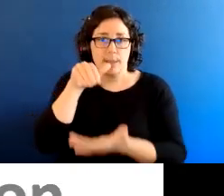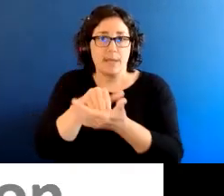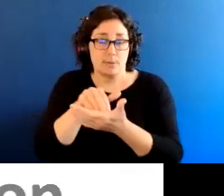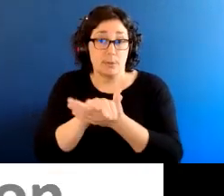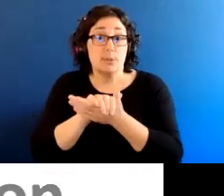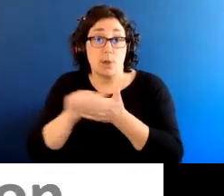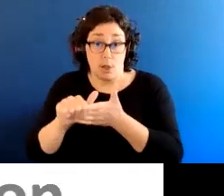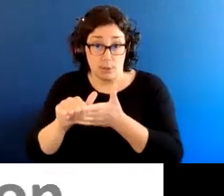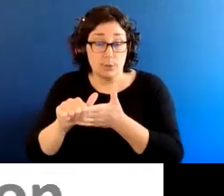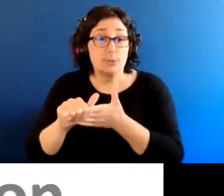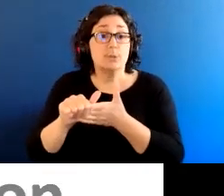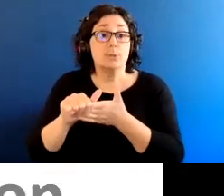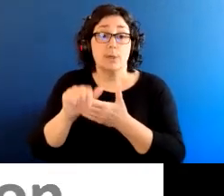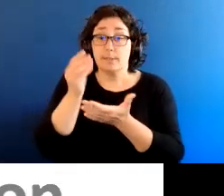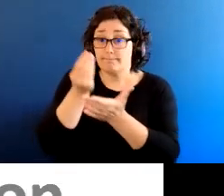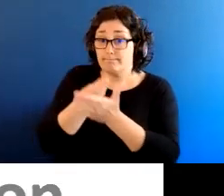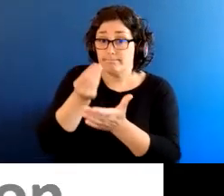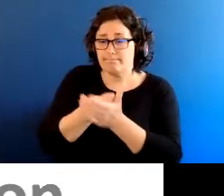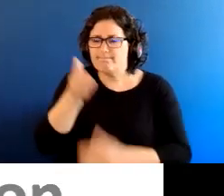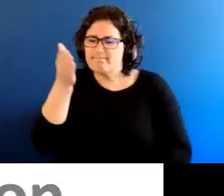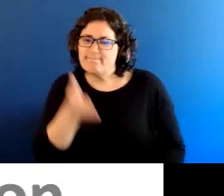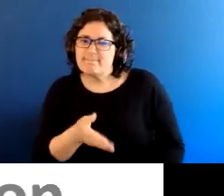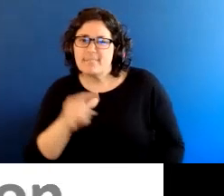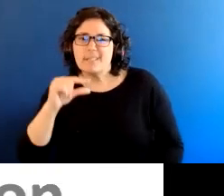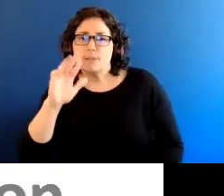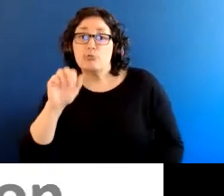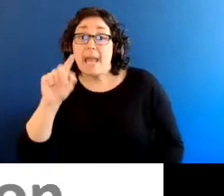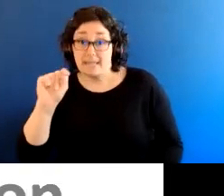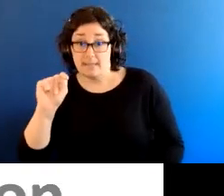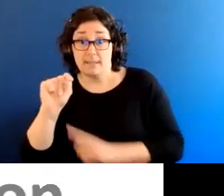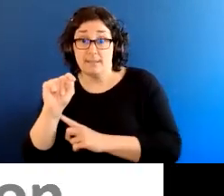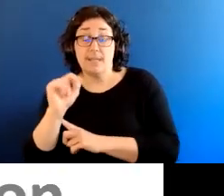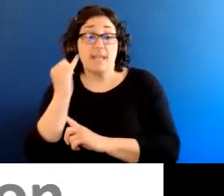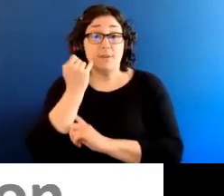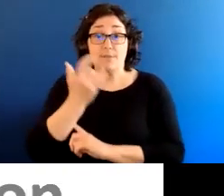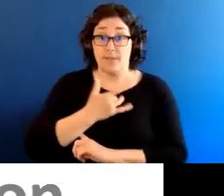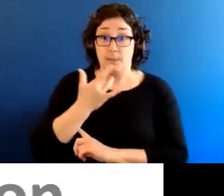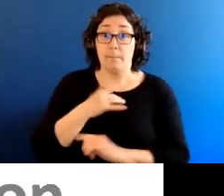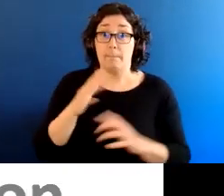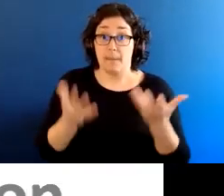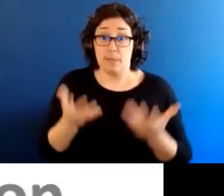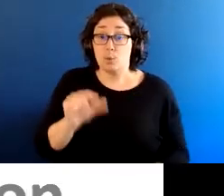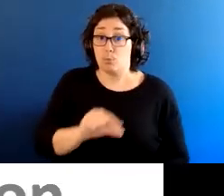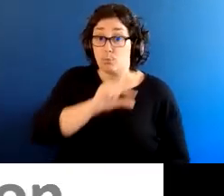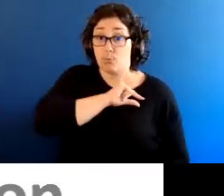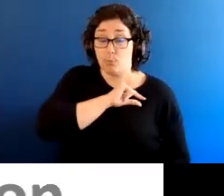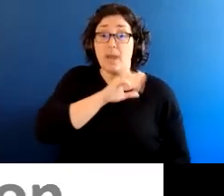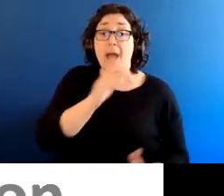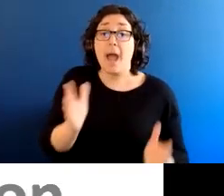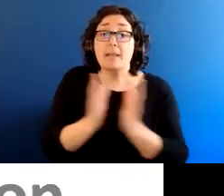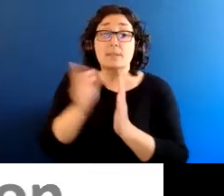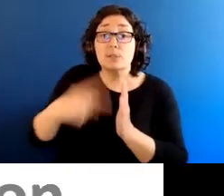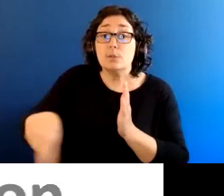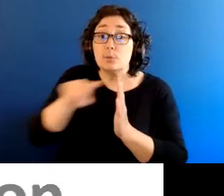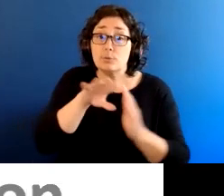$60,000 in funding / a grant. And if you think you would be eligible, we invite you to visit